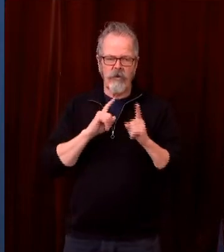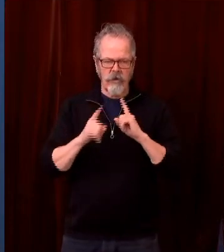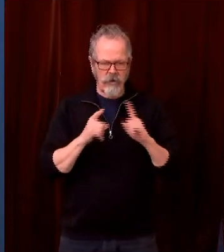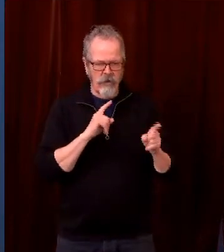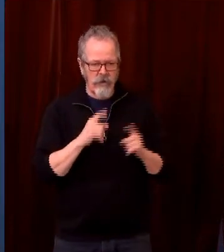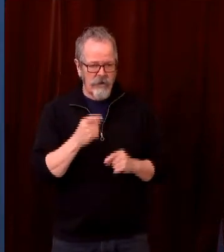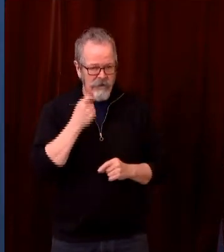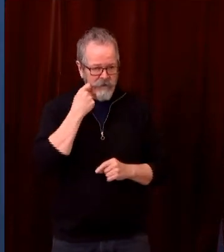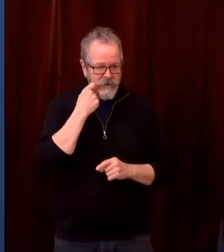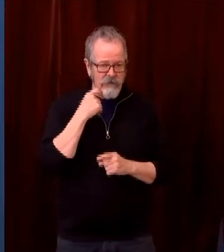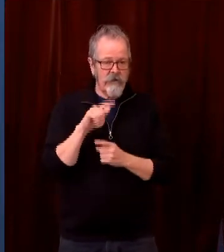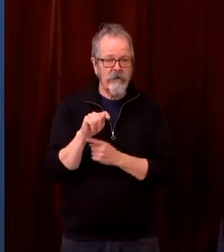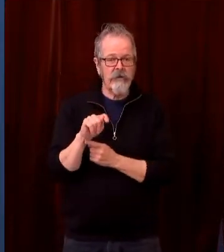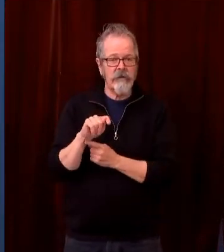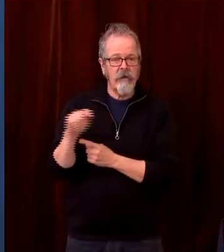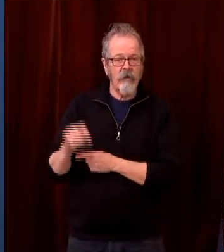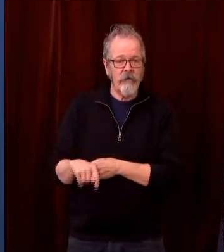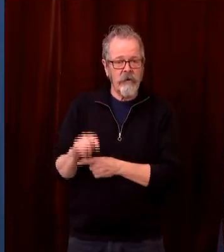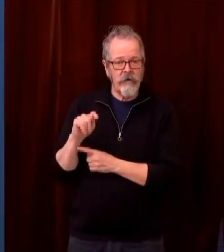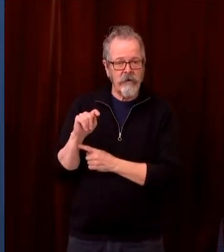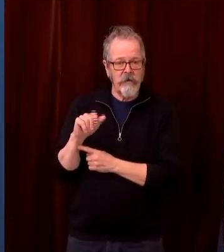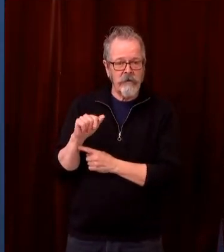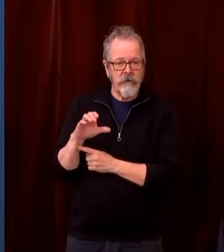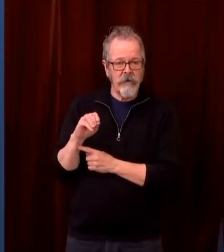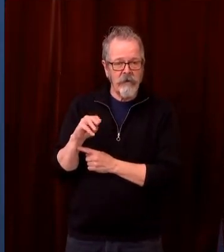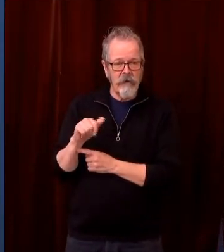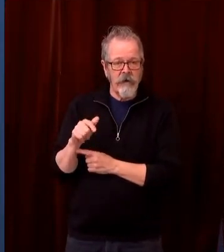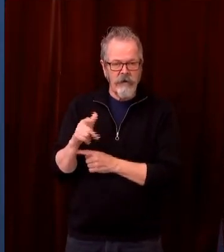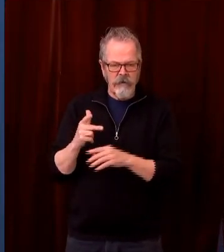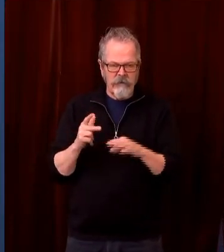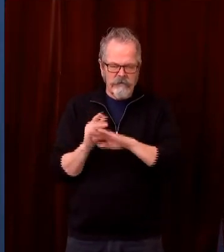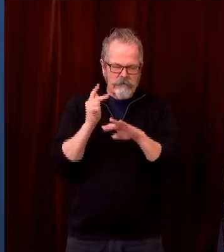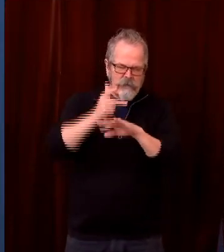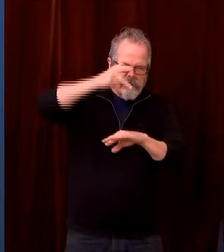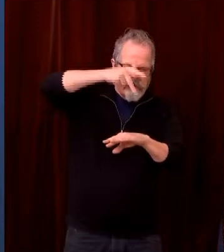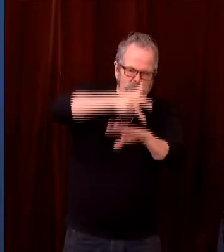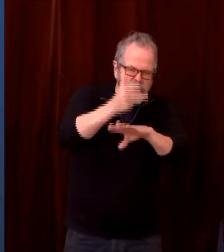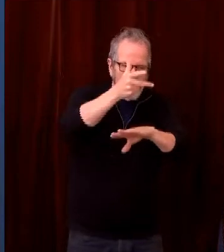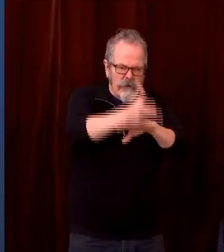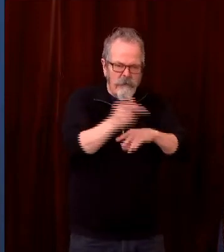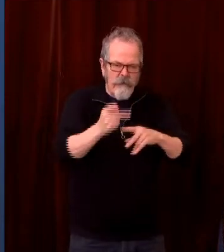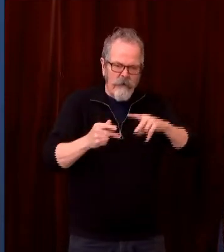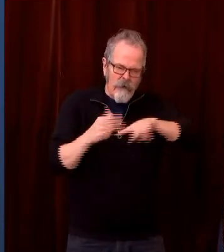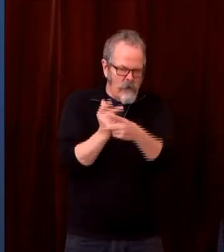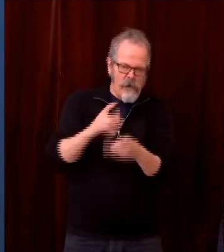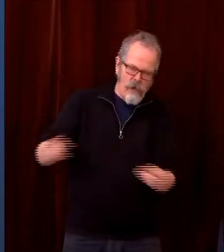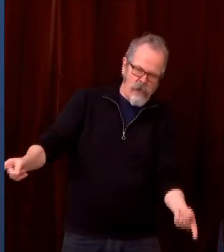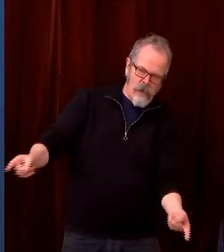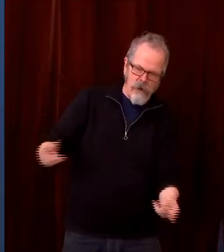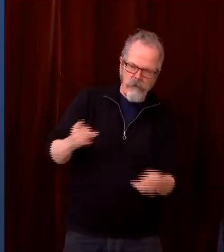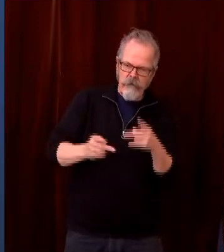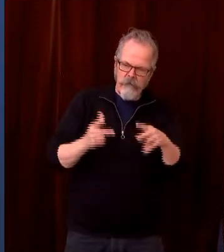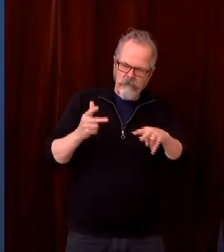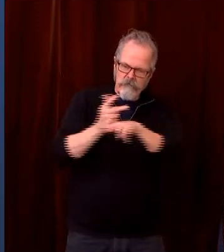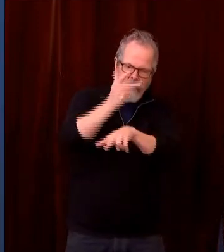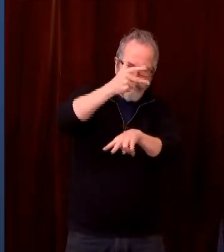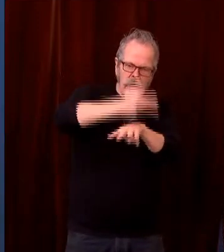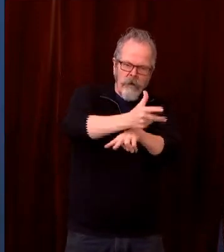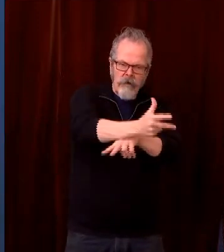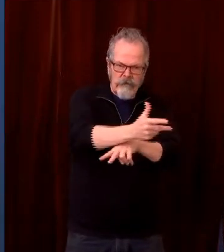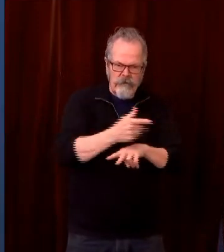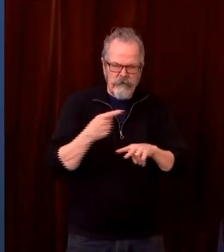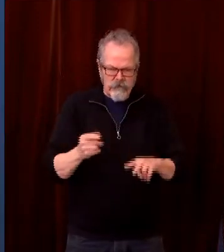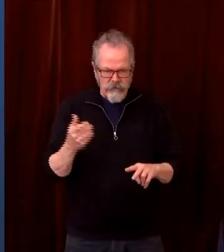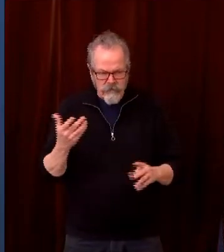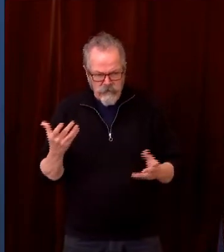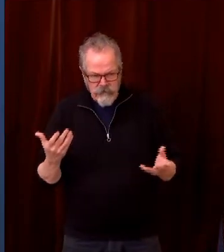syringes, we were told today by the Biden team that they will come with the product. So when we get the